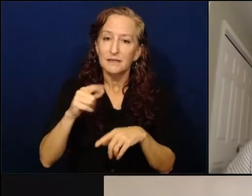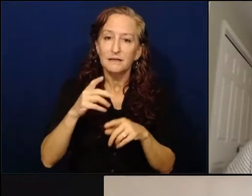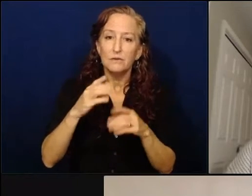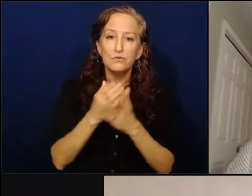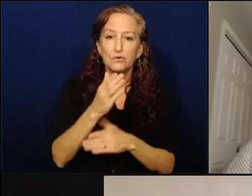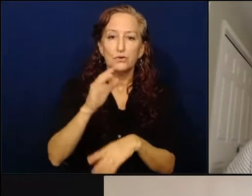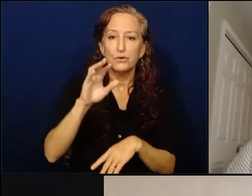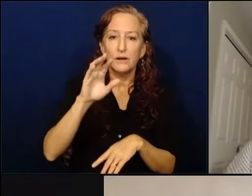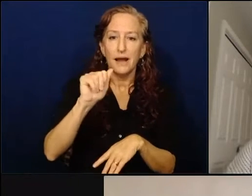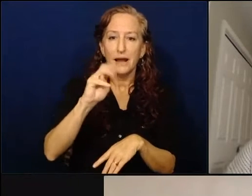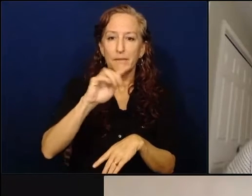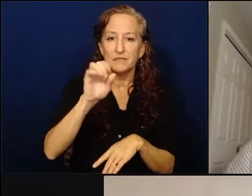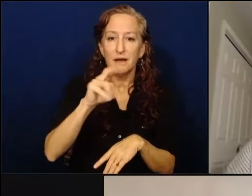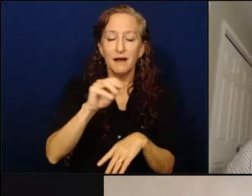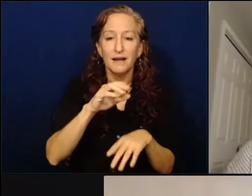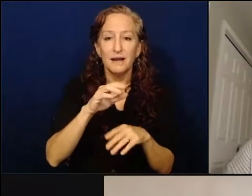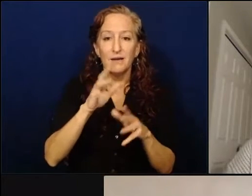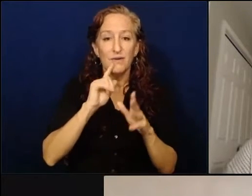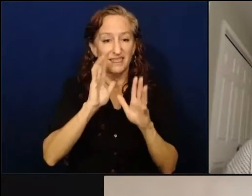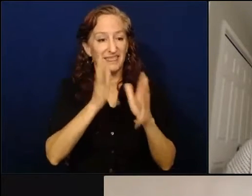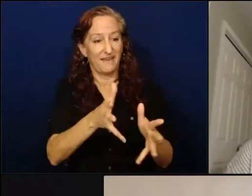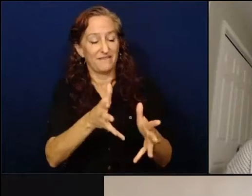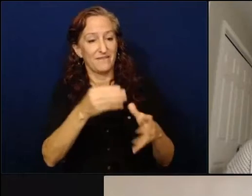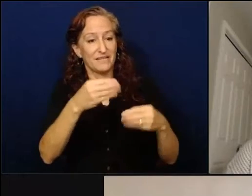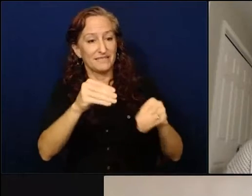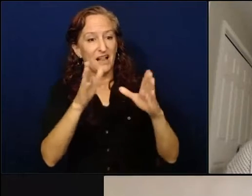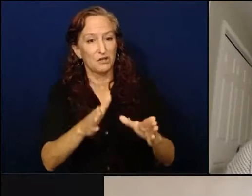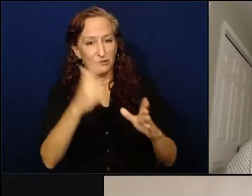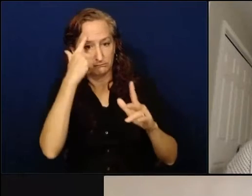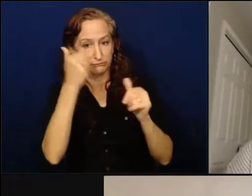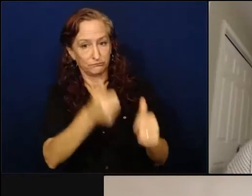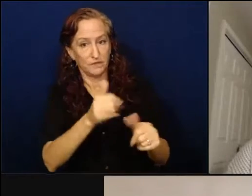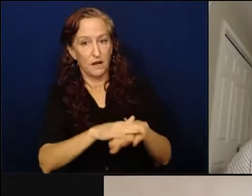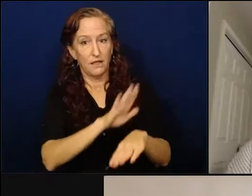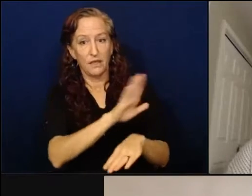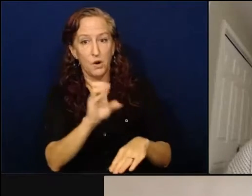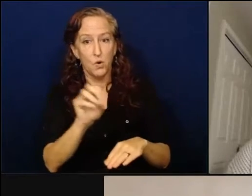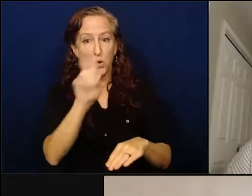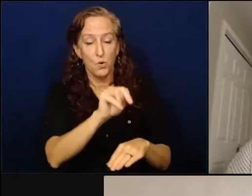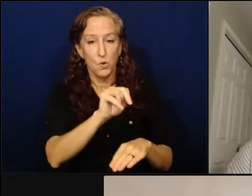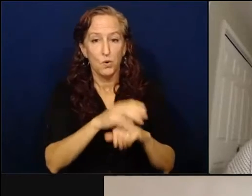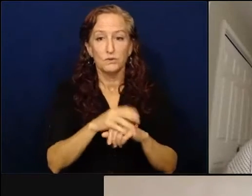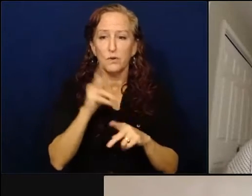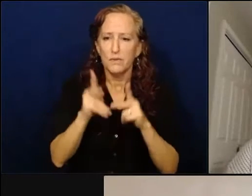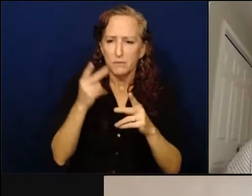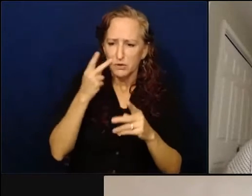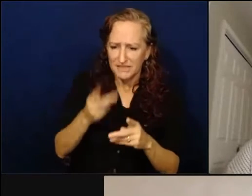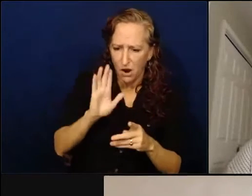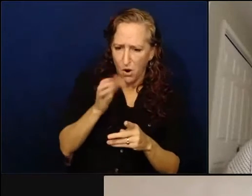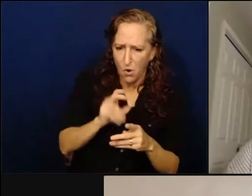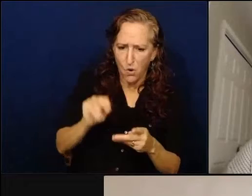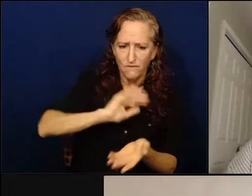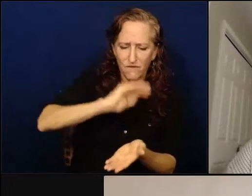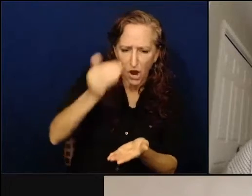left merchants on their own. So basically, they started looking at their own volumes and their own